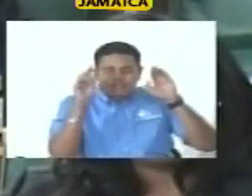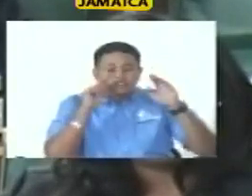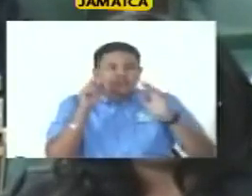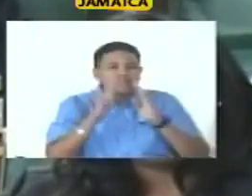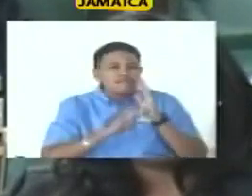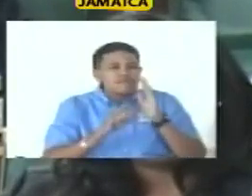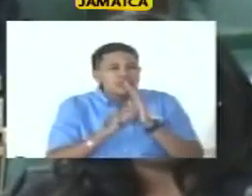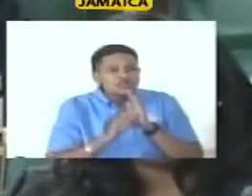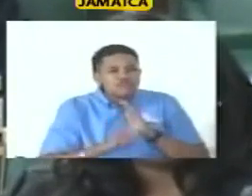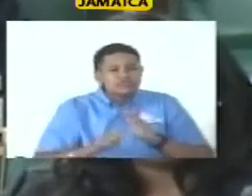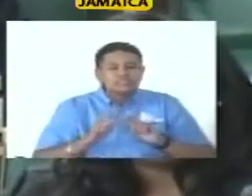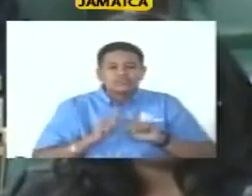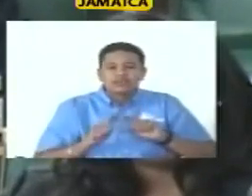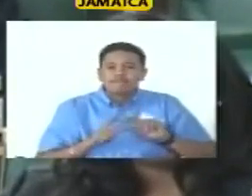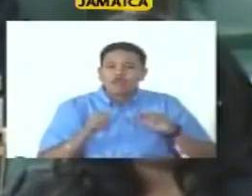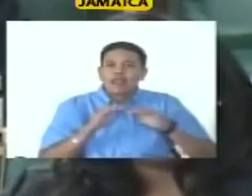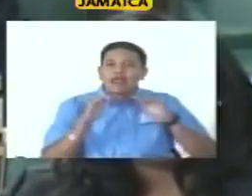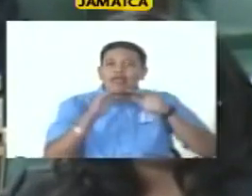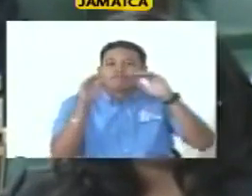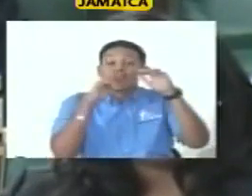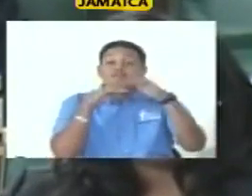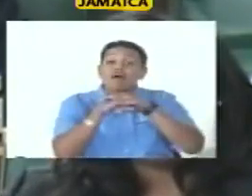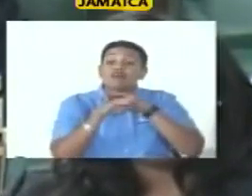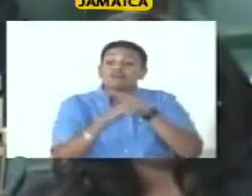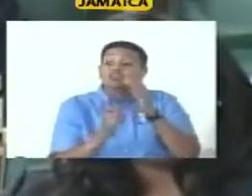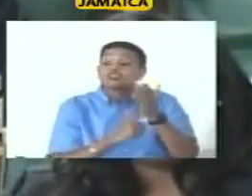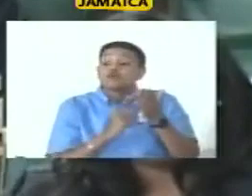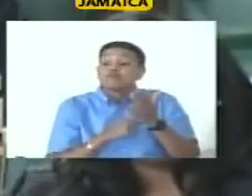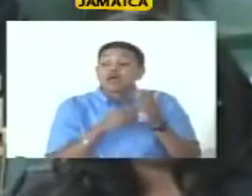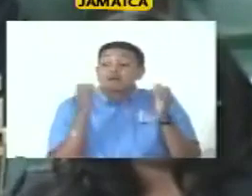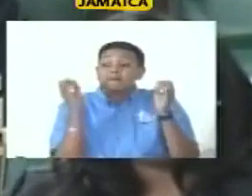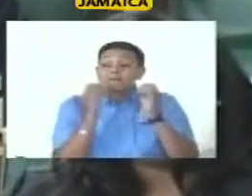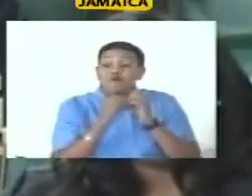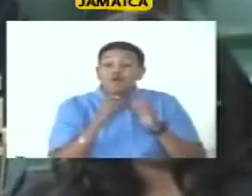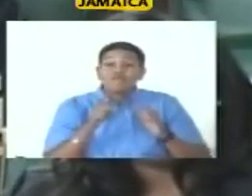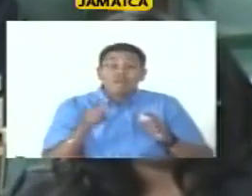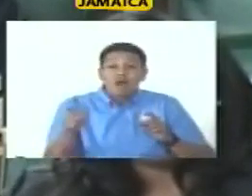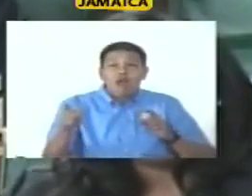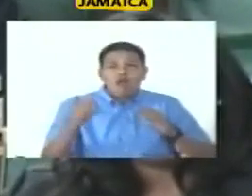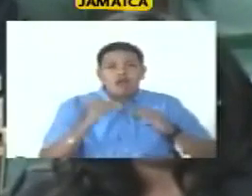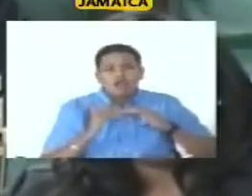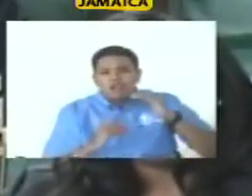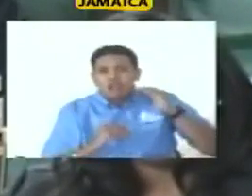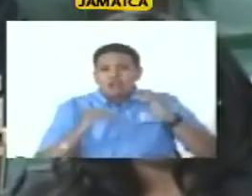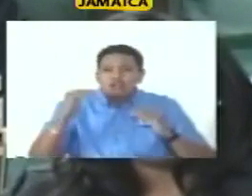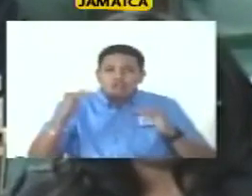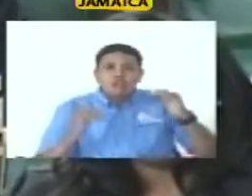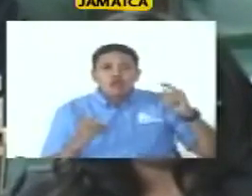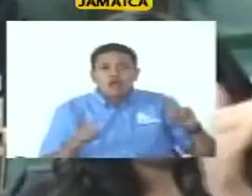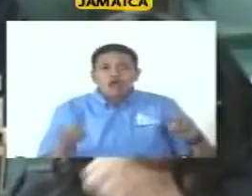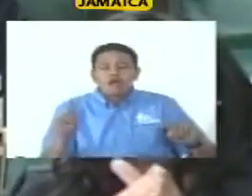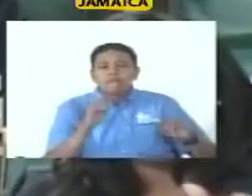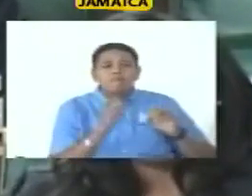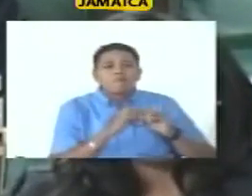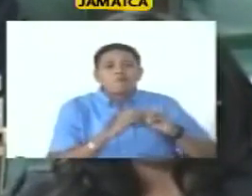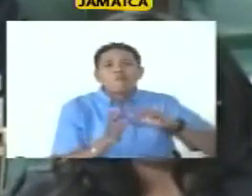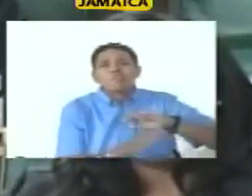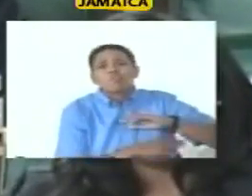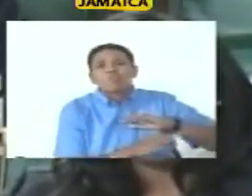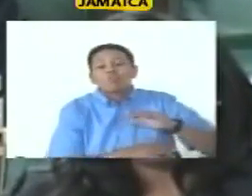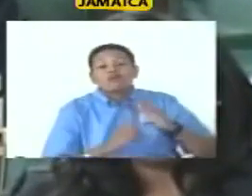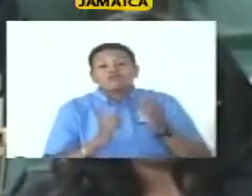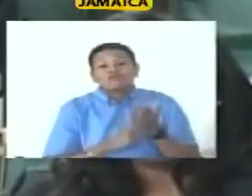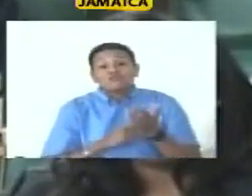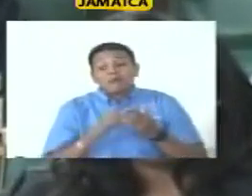of access, and in their cases, sometimes far more disparate, far more marginalized than even in